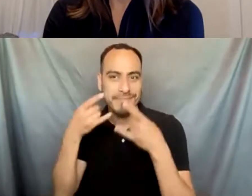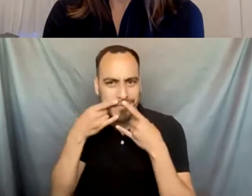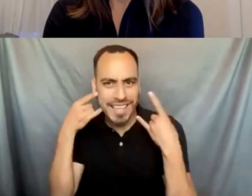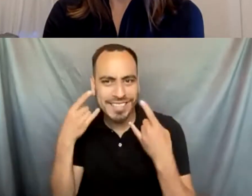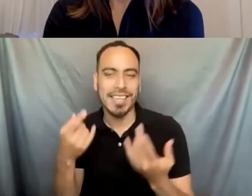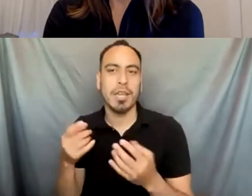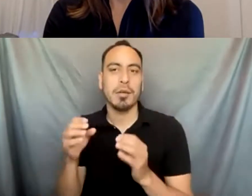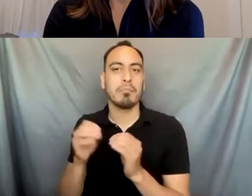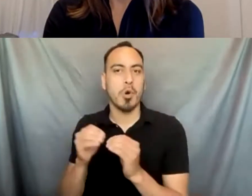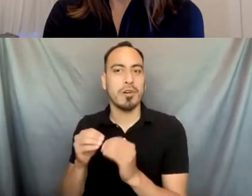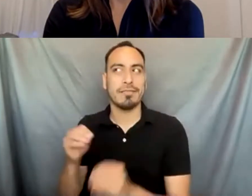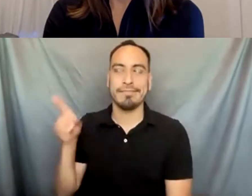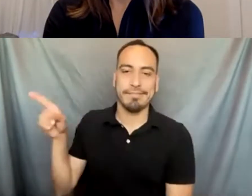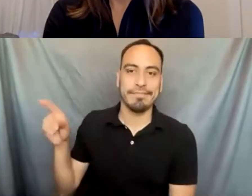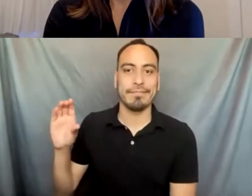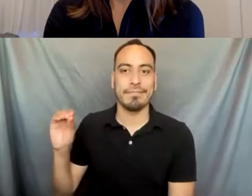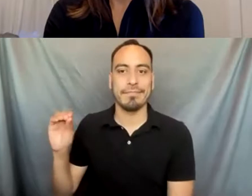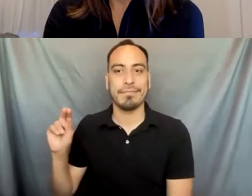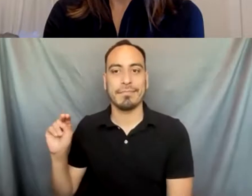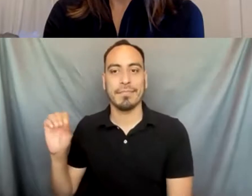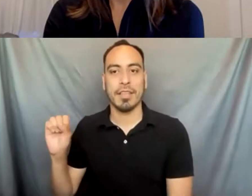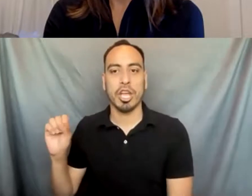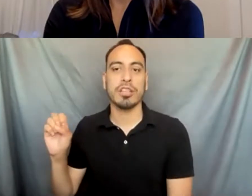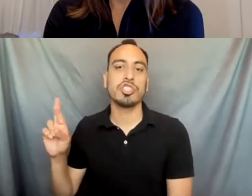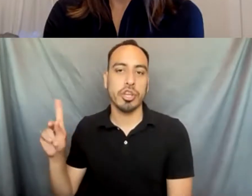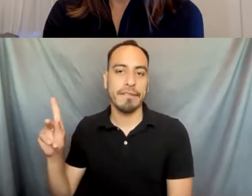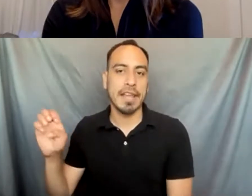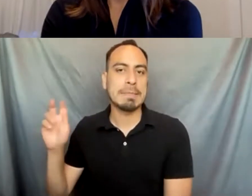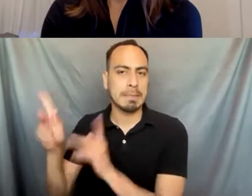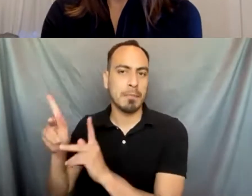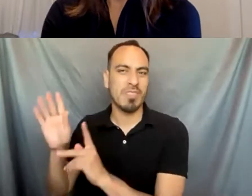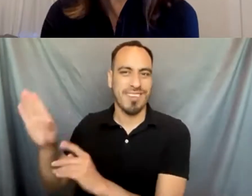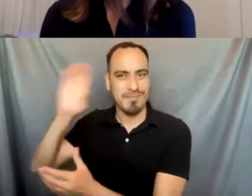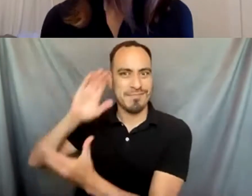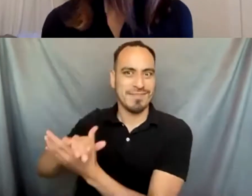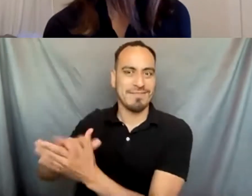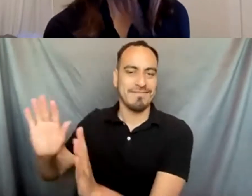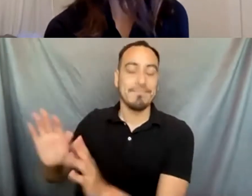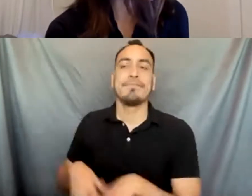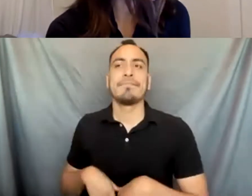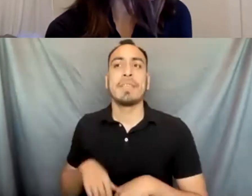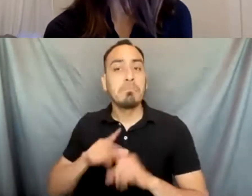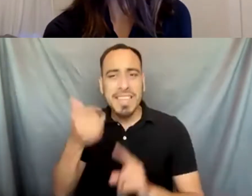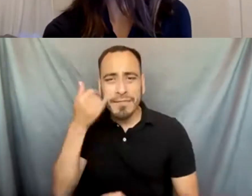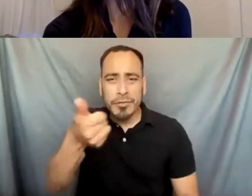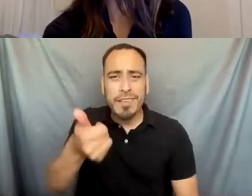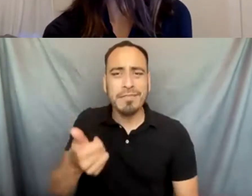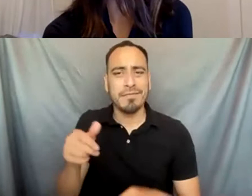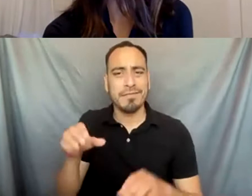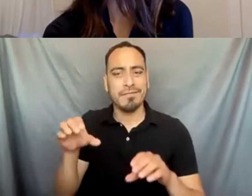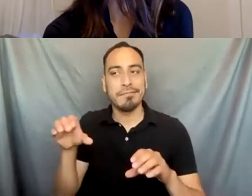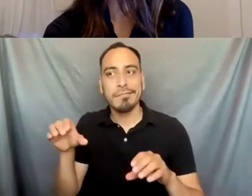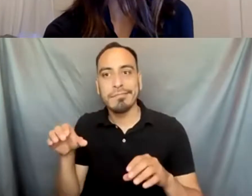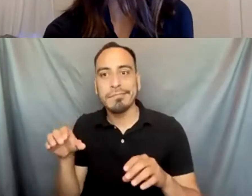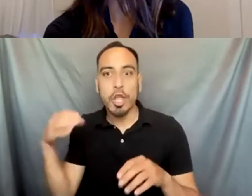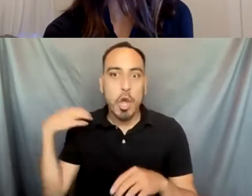so we'll see how this all lays out. But I think if you're going to do gymnastics and you're